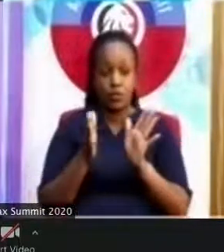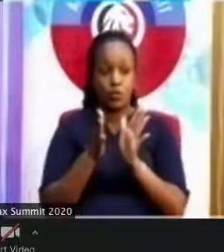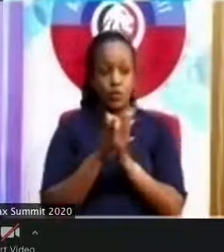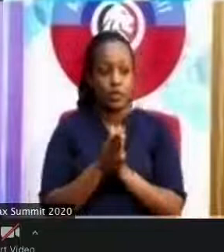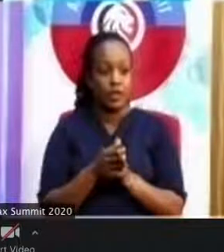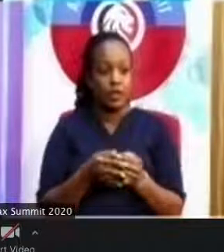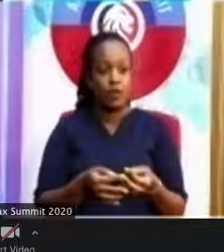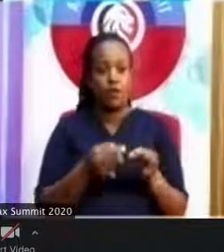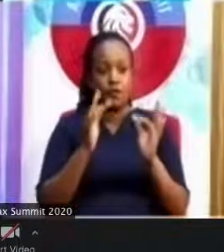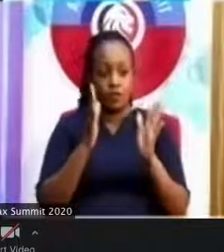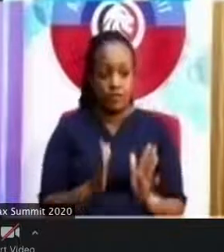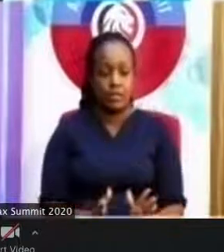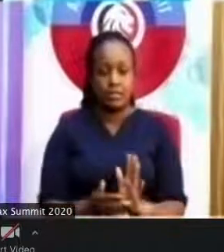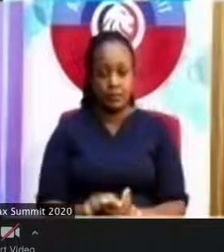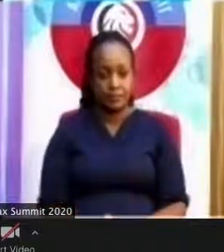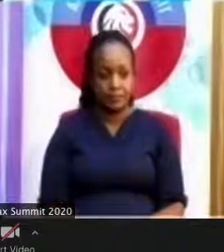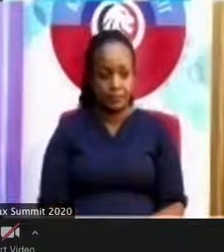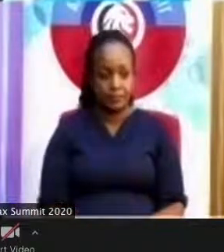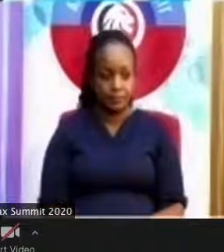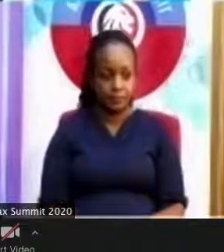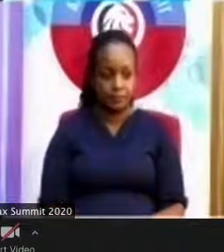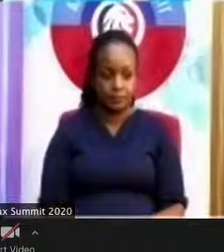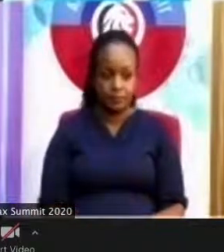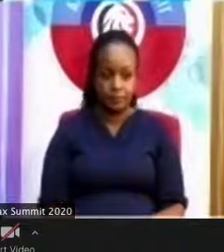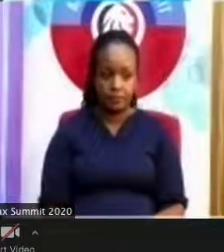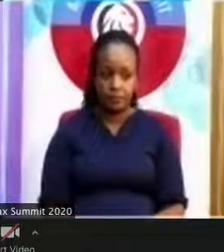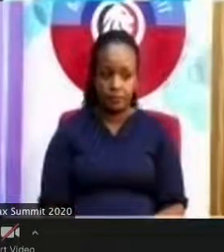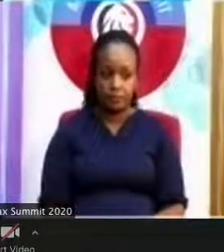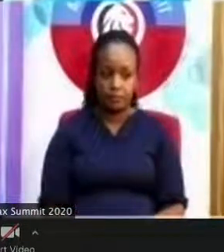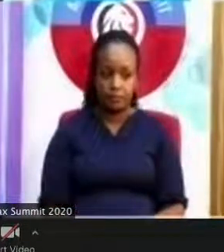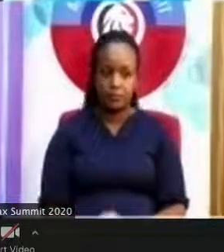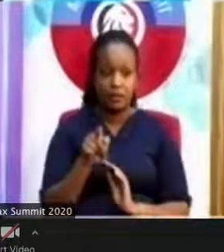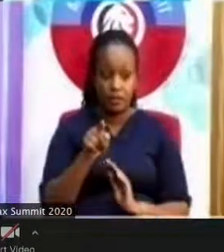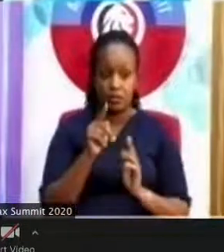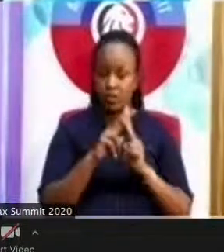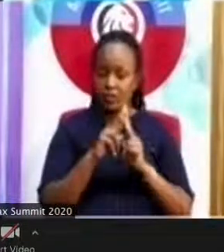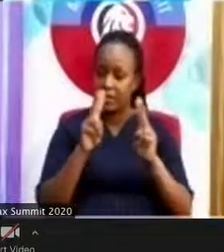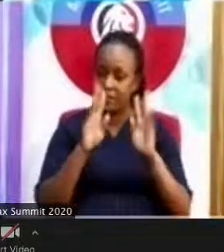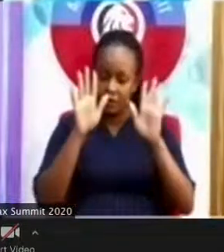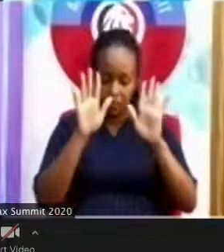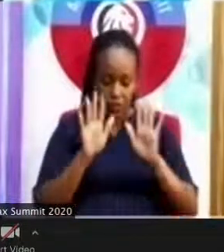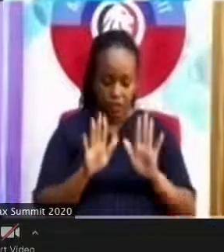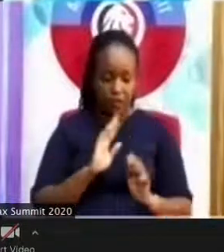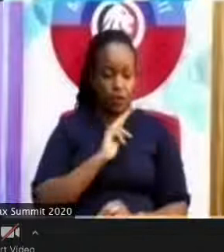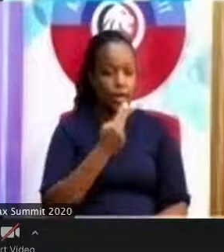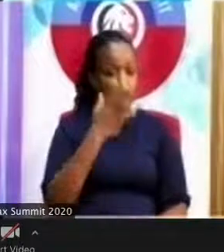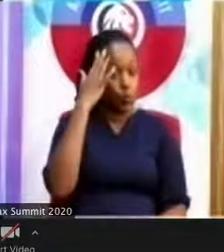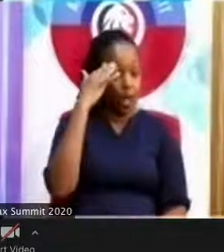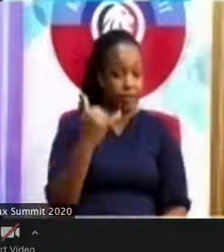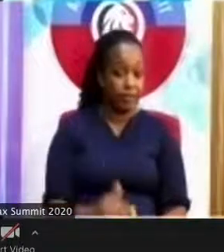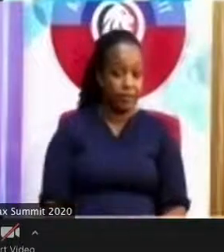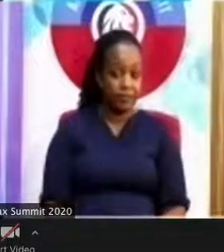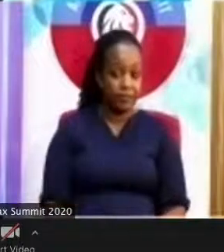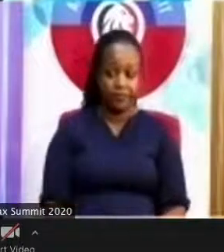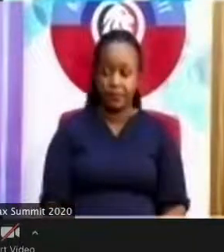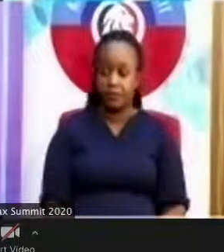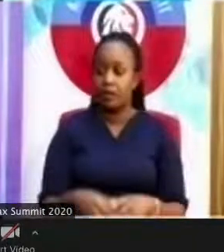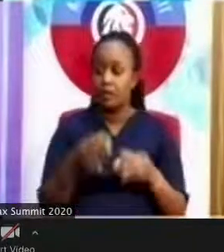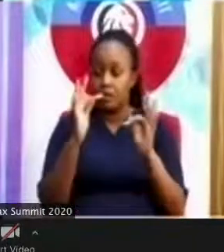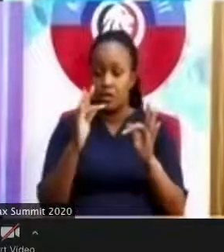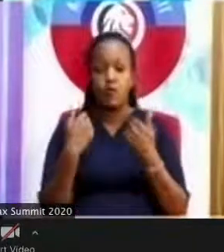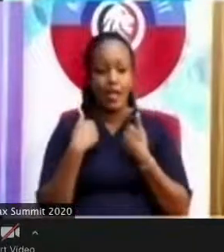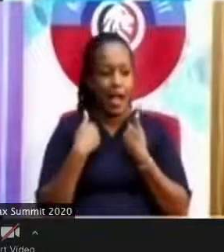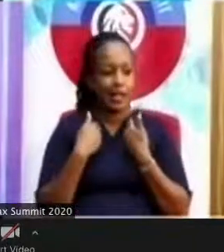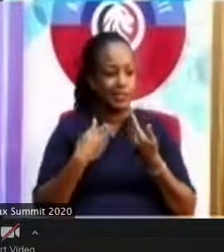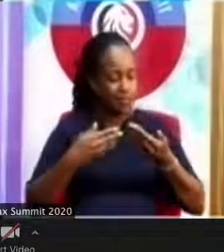other stakeholders. This was very significant for us because if we had been totally locked out of the